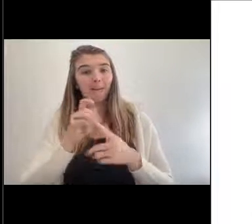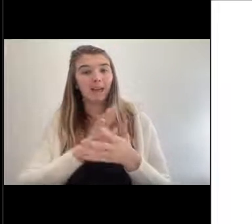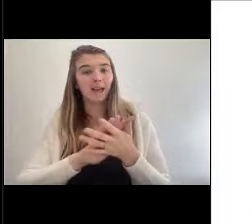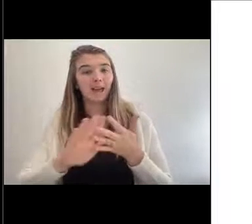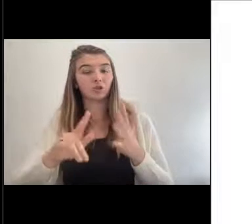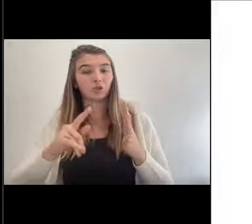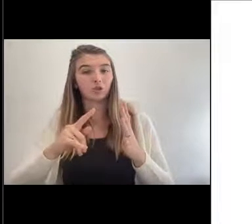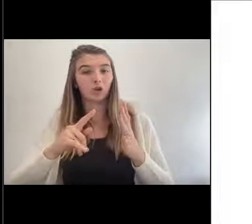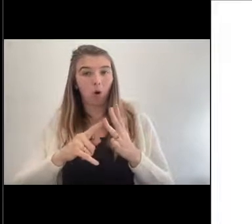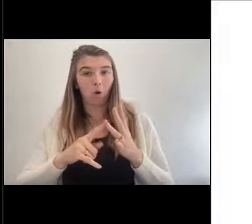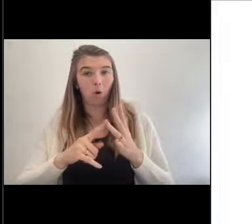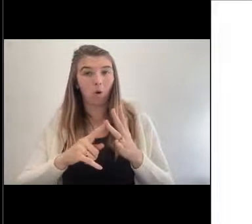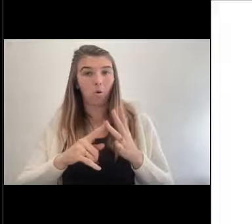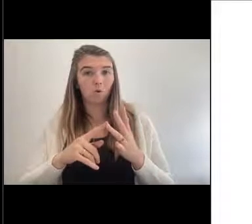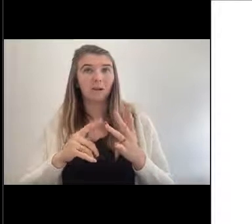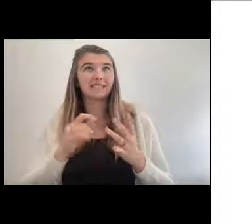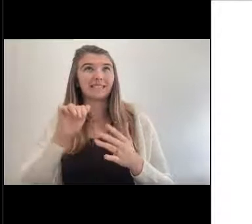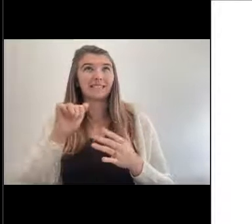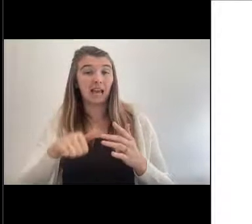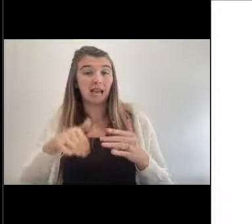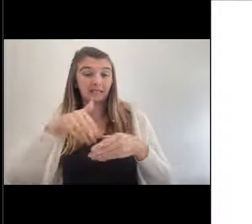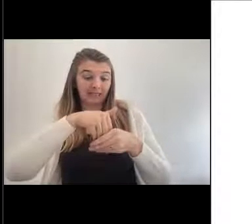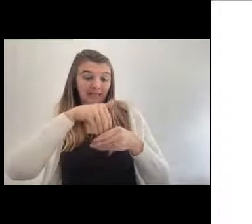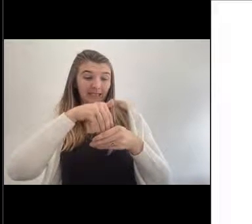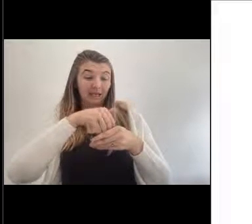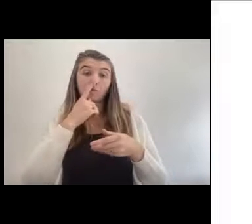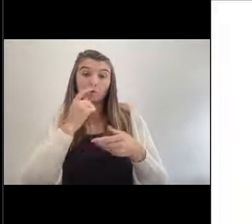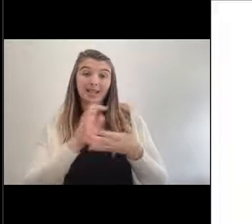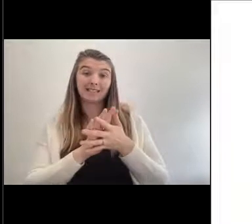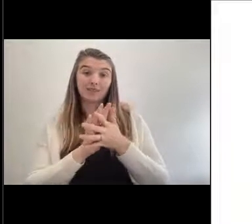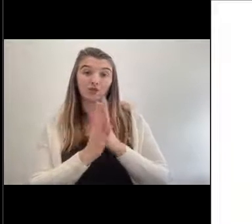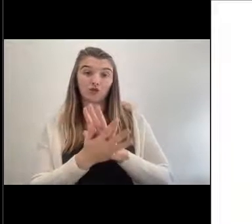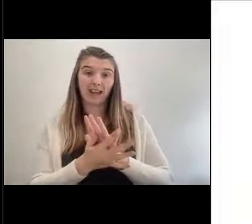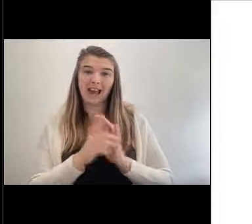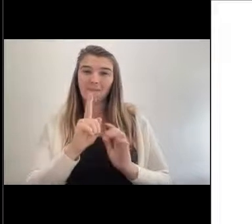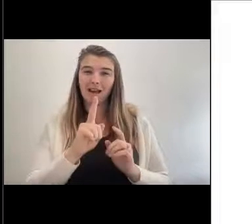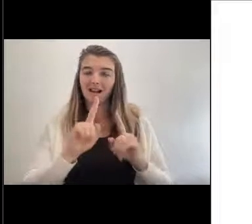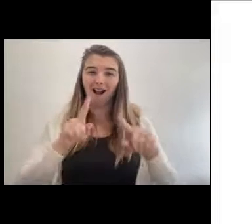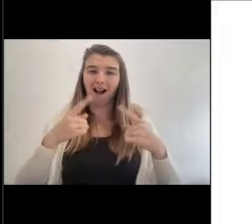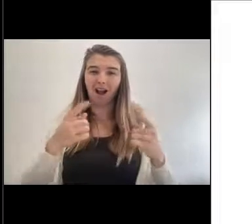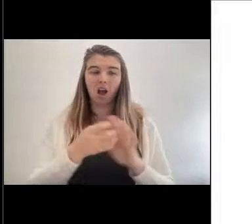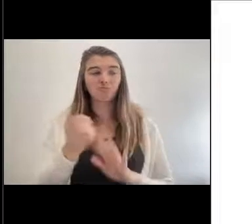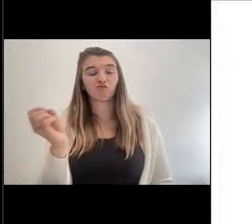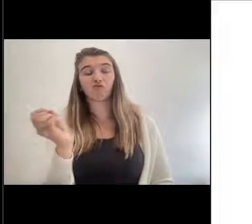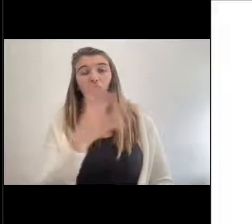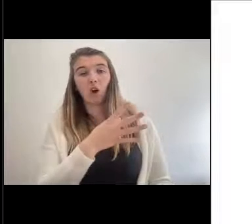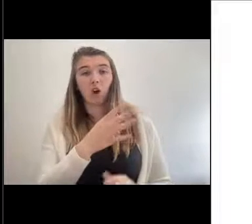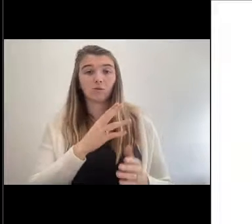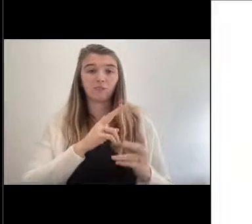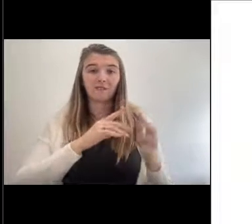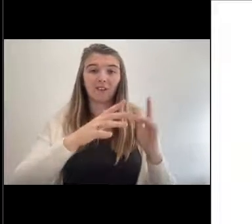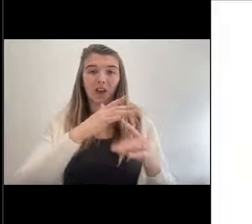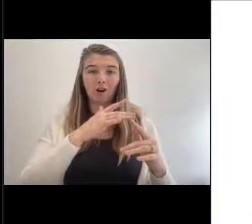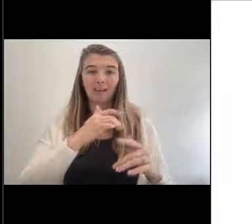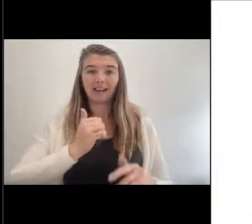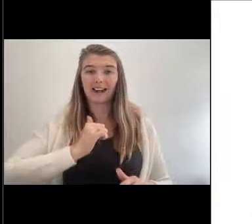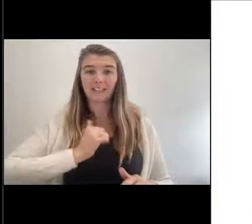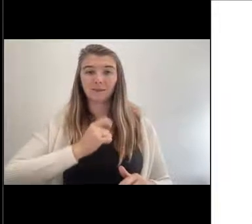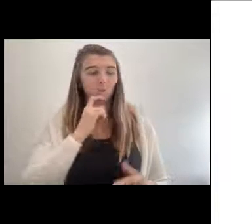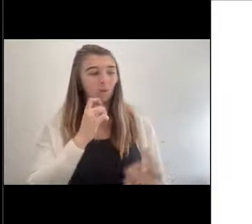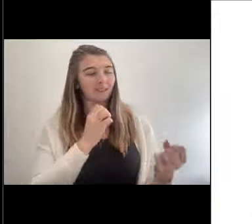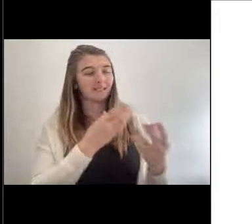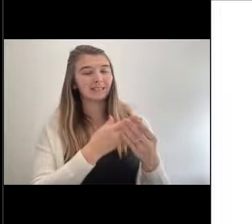we cannot just simply throw out that product in the environment and expect that it is going to disappear. There are, again, other things